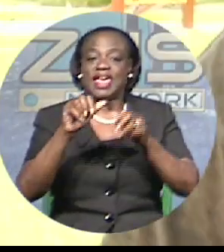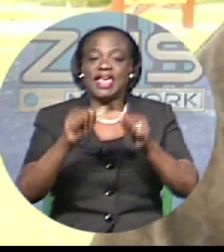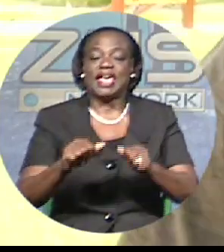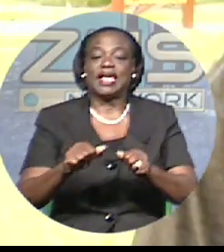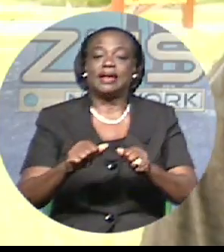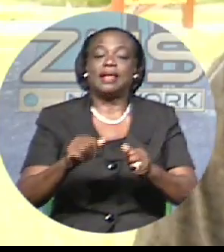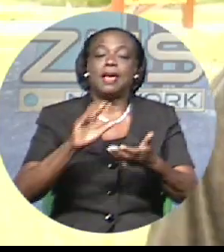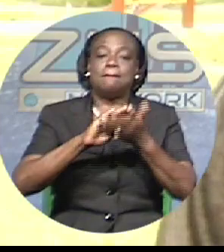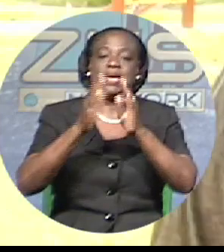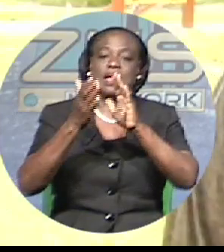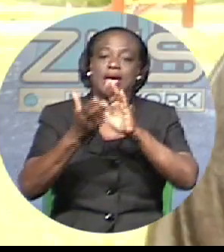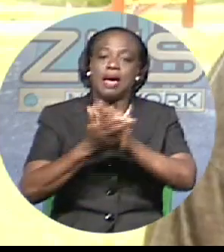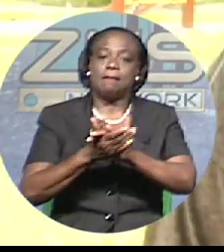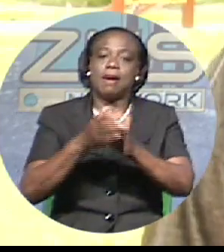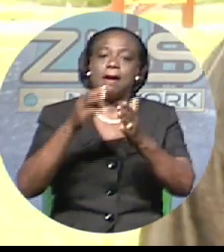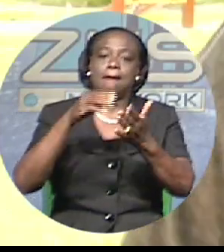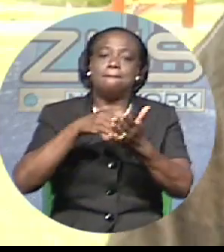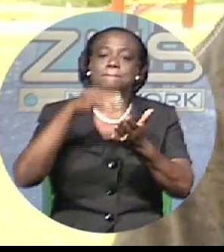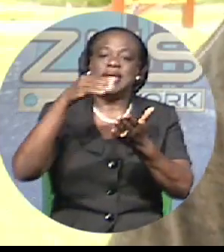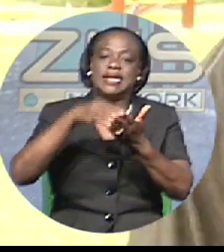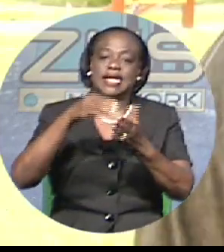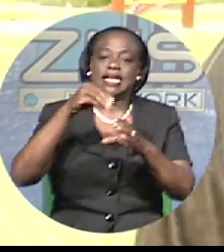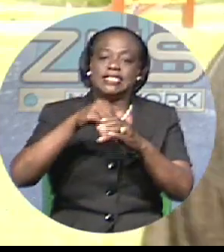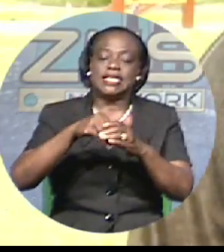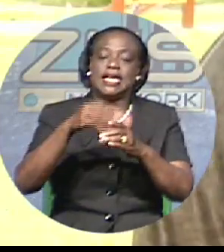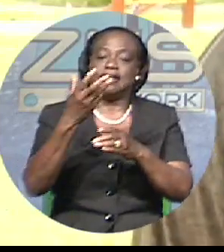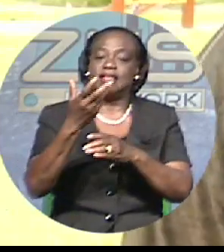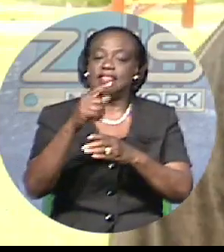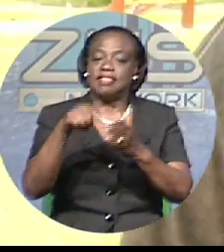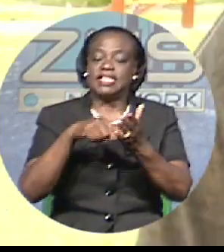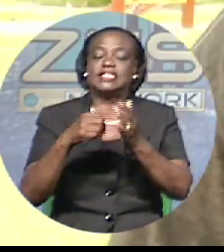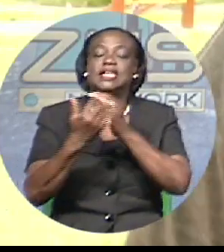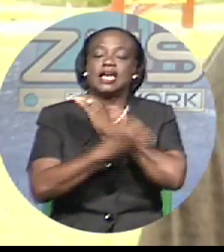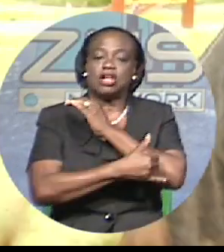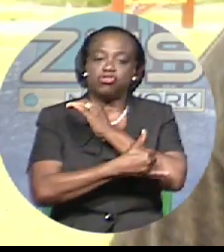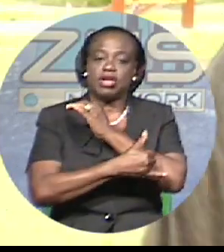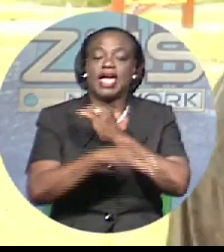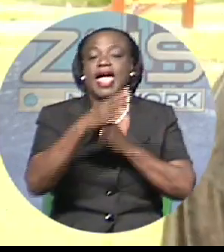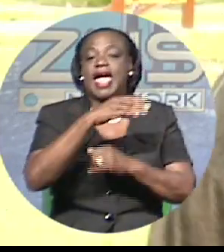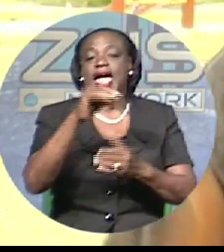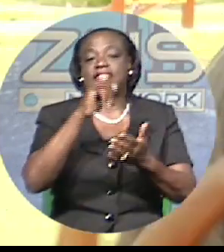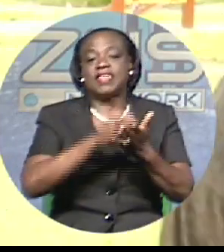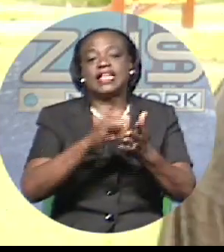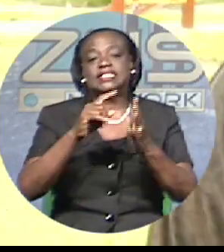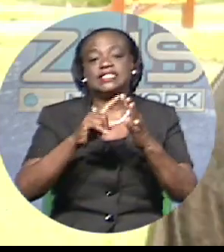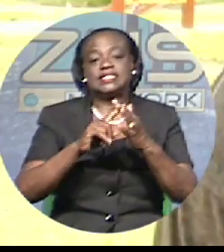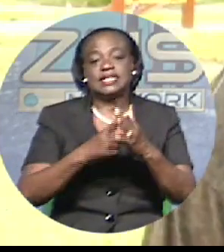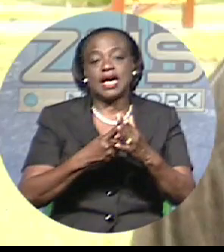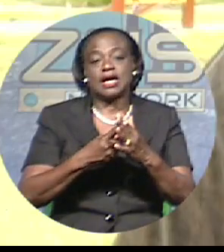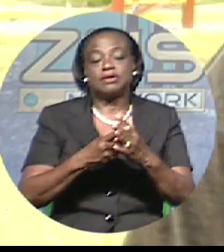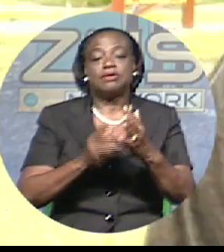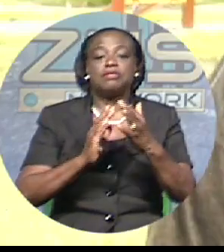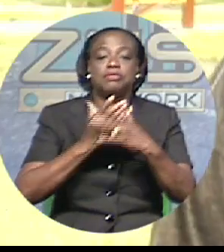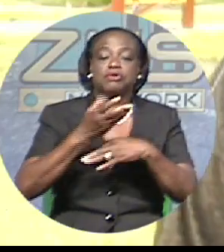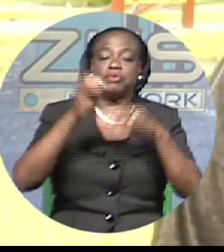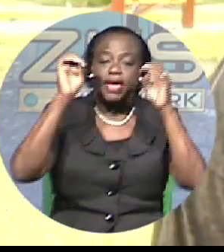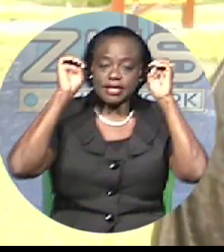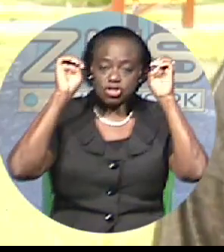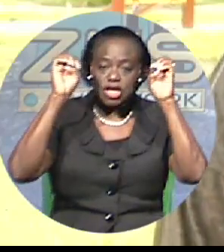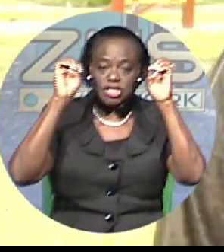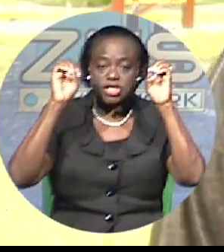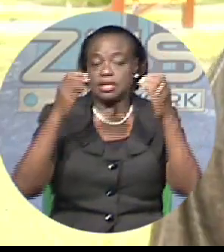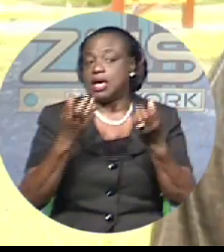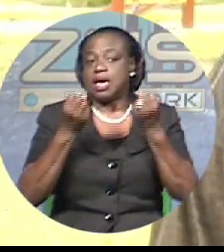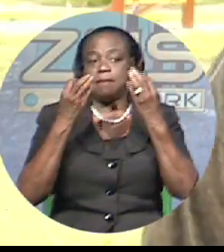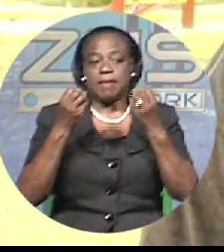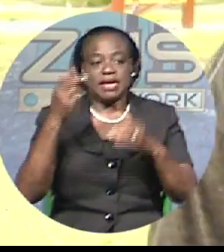billionaires in this country. And the way it starts is through education. And we know a lot of these families don't have money to